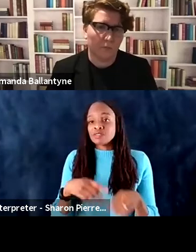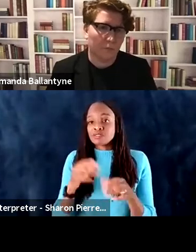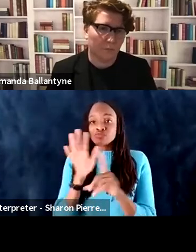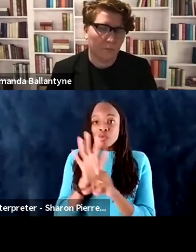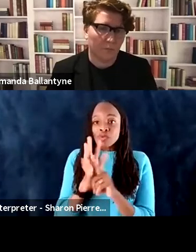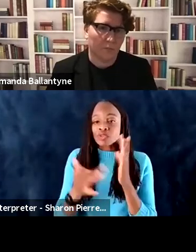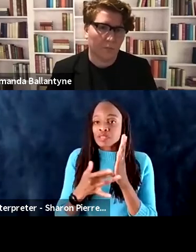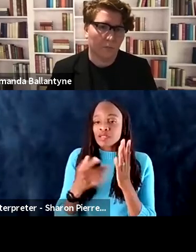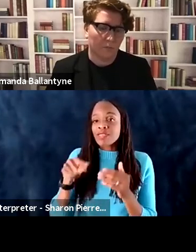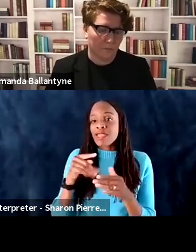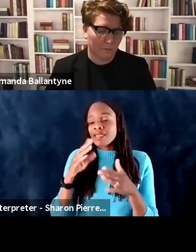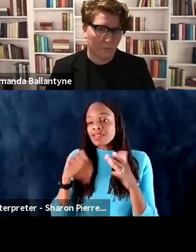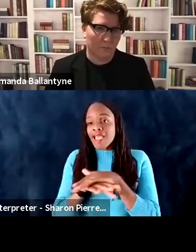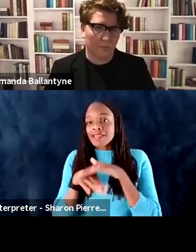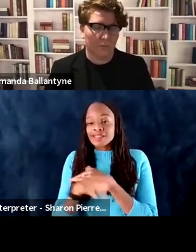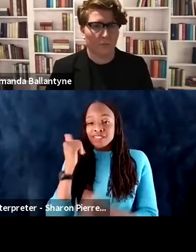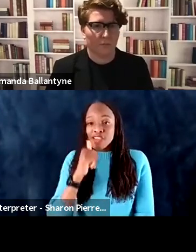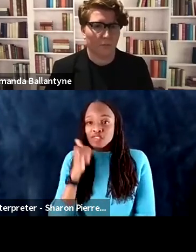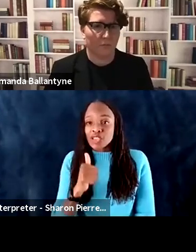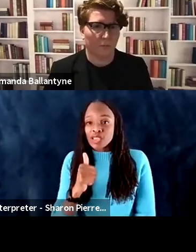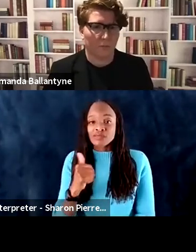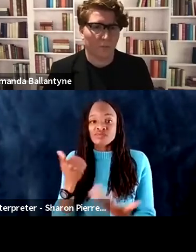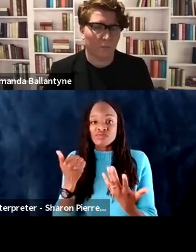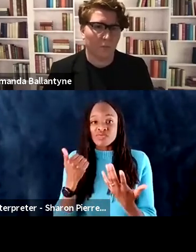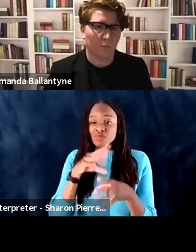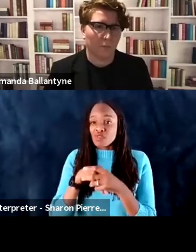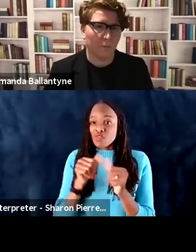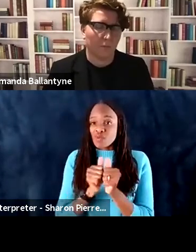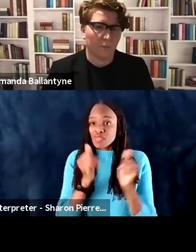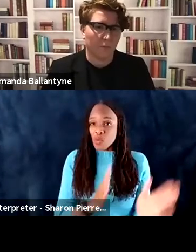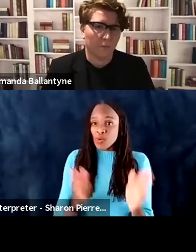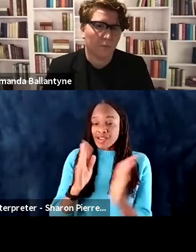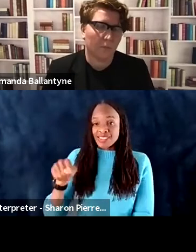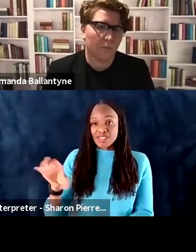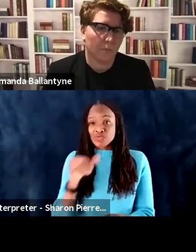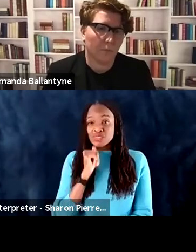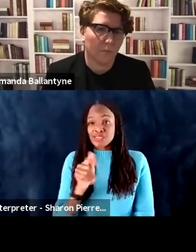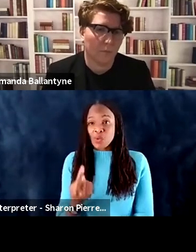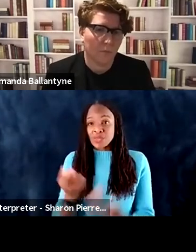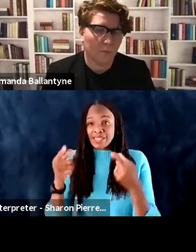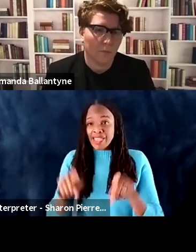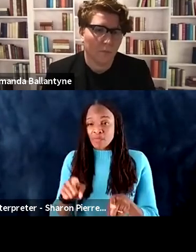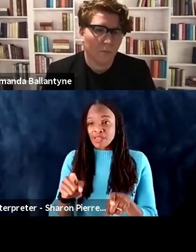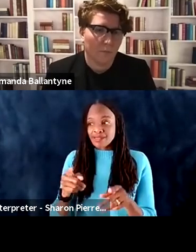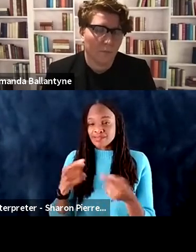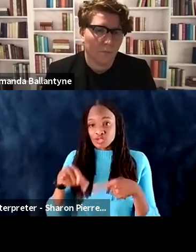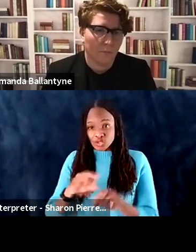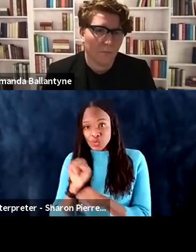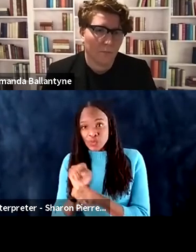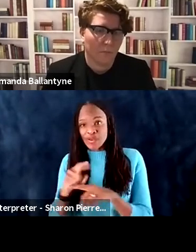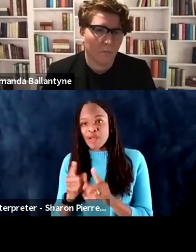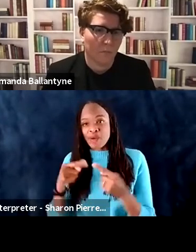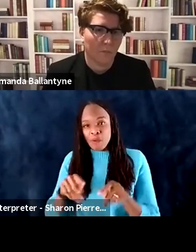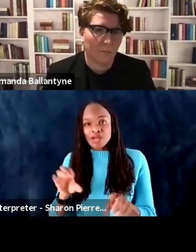access through their daily lives in order to engage in organizing. So the organizing that they're doing is not just happening while they're at work, but while they're